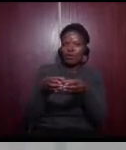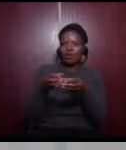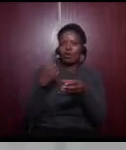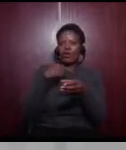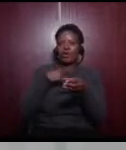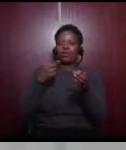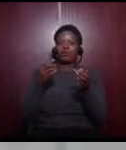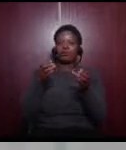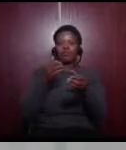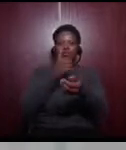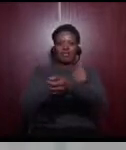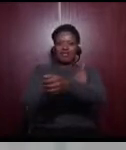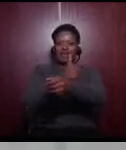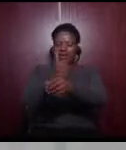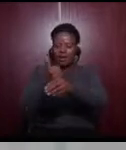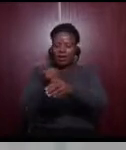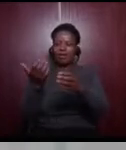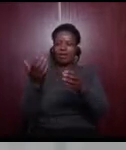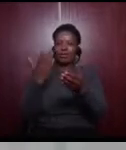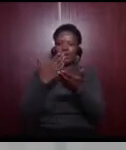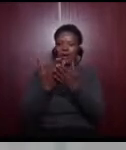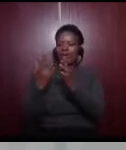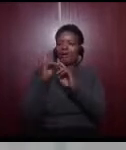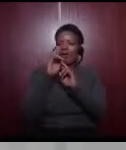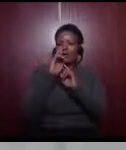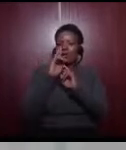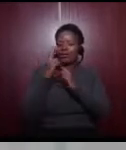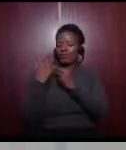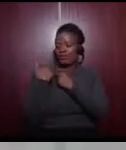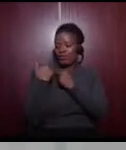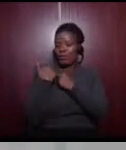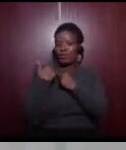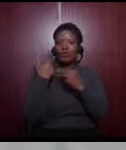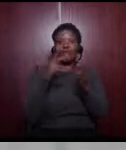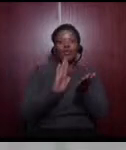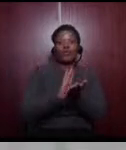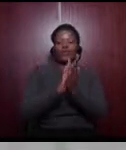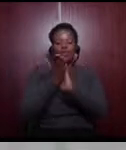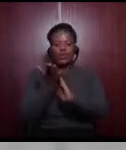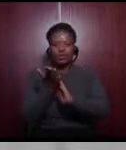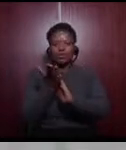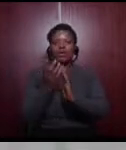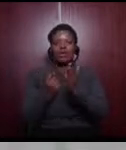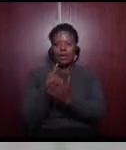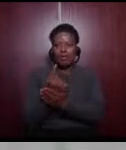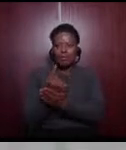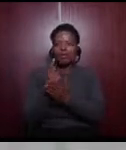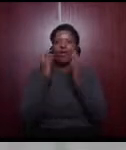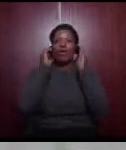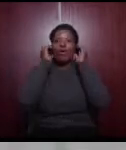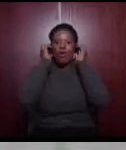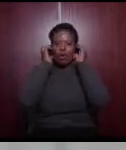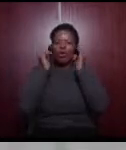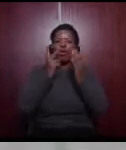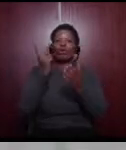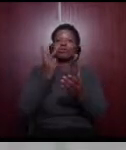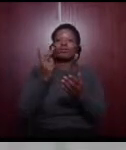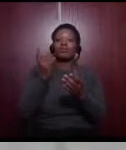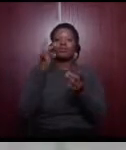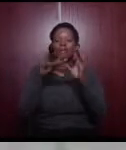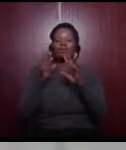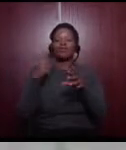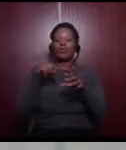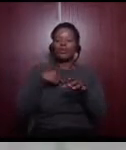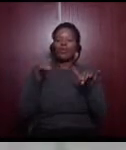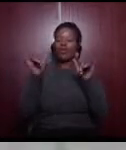stakeholders who are supposed to be responding to a disaster. Sometimes we have to wait for disaster to be declared. Some stakeholders don't have to wait for